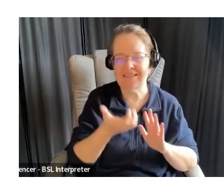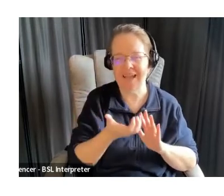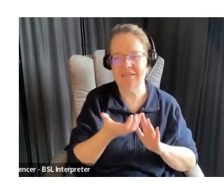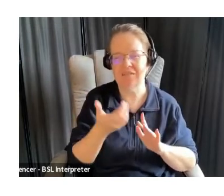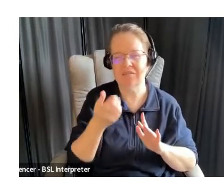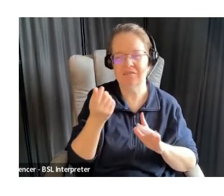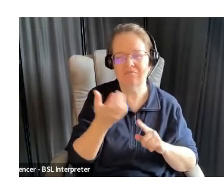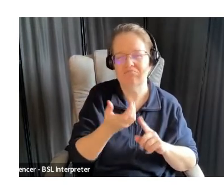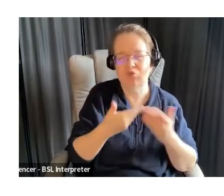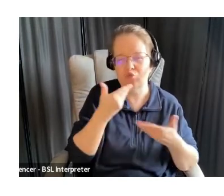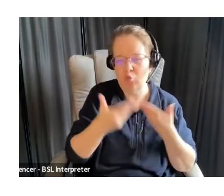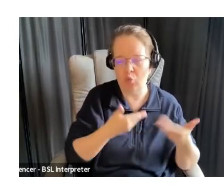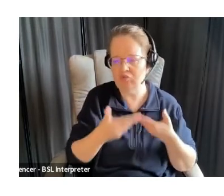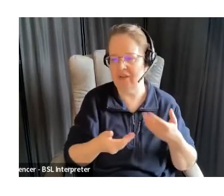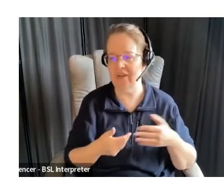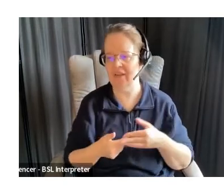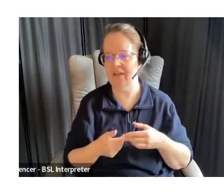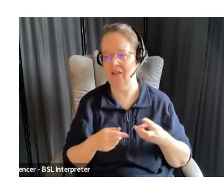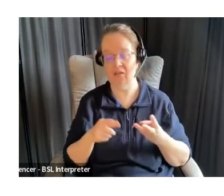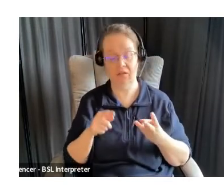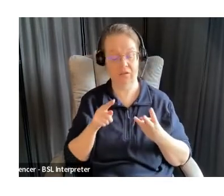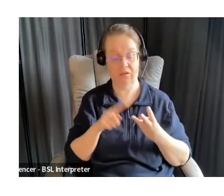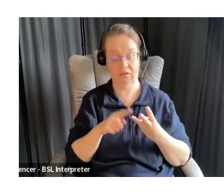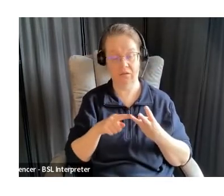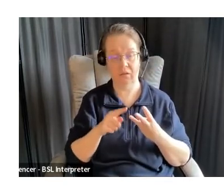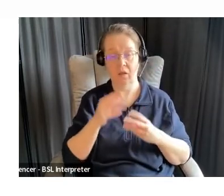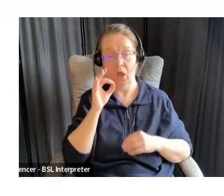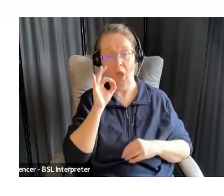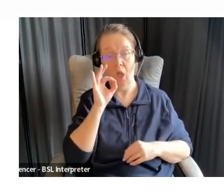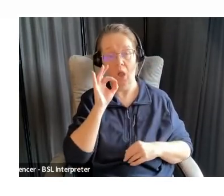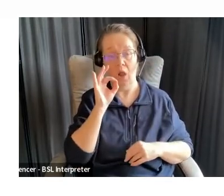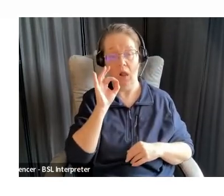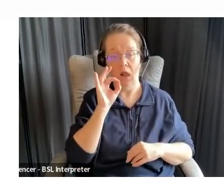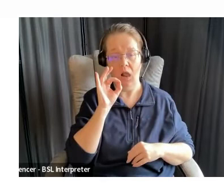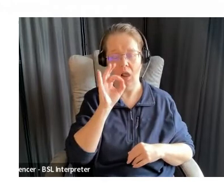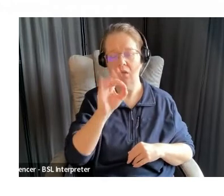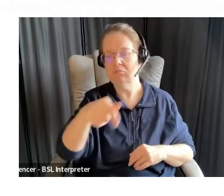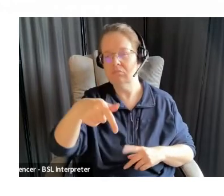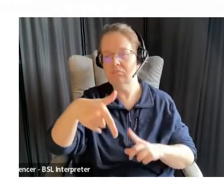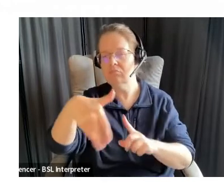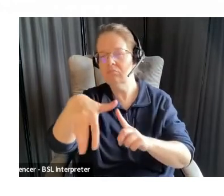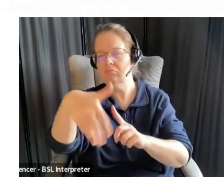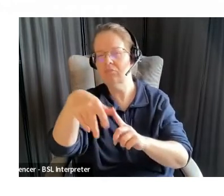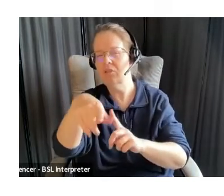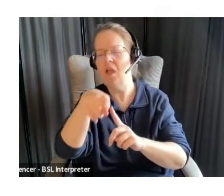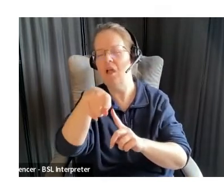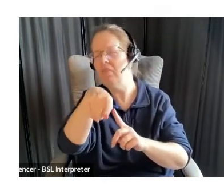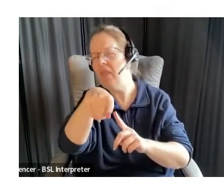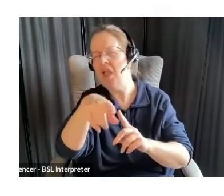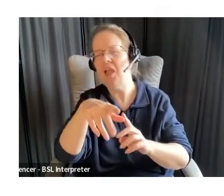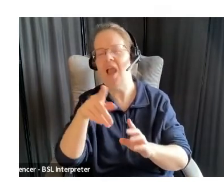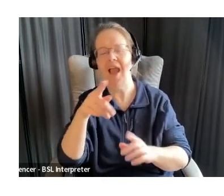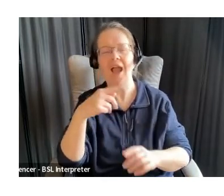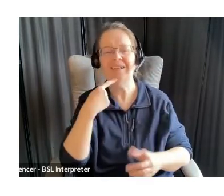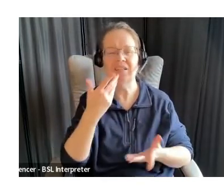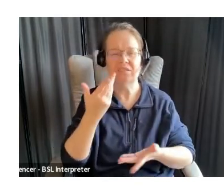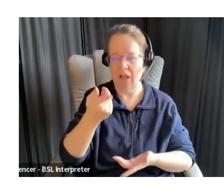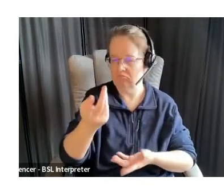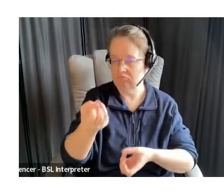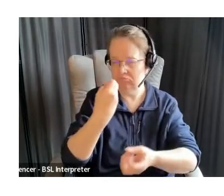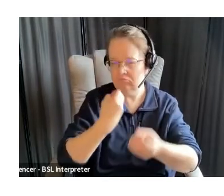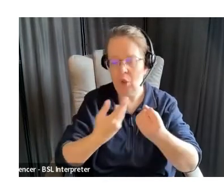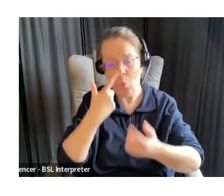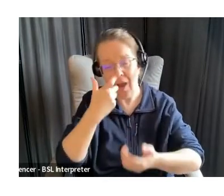or power to do so. Ask a question to gauge what is behind the question. So if they're saying, tell me about